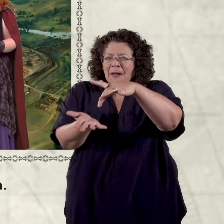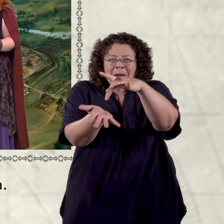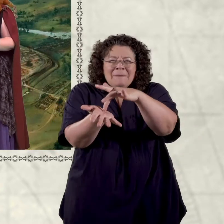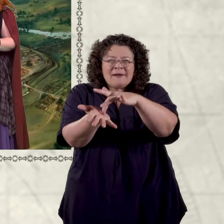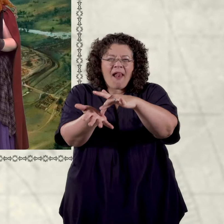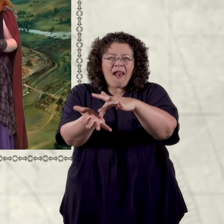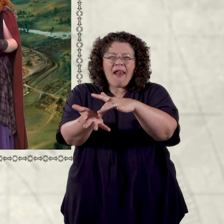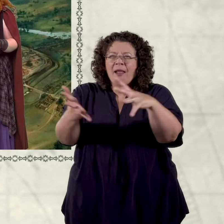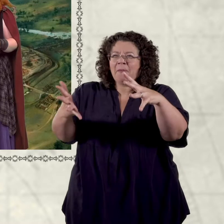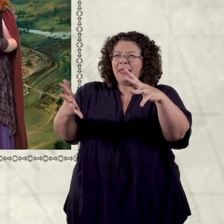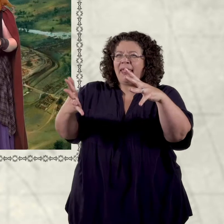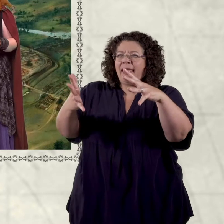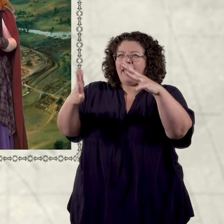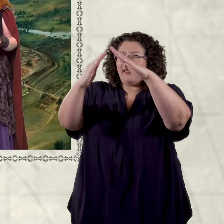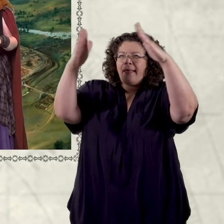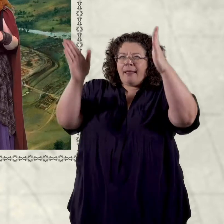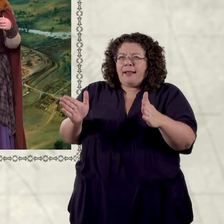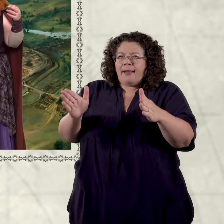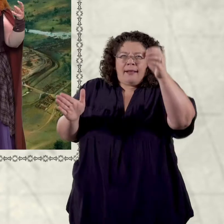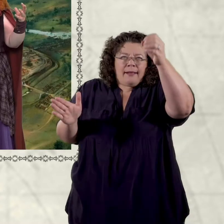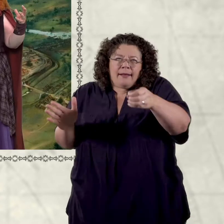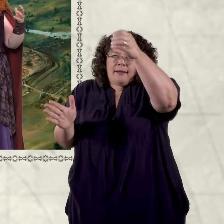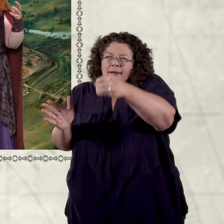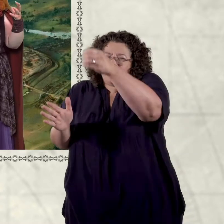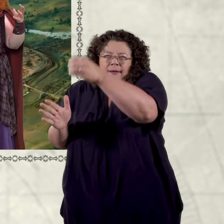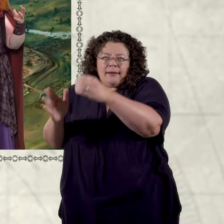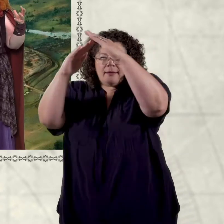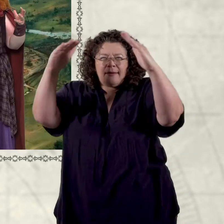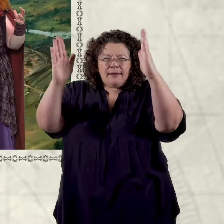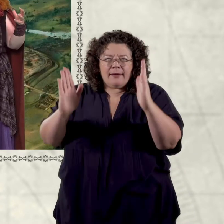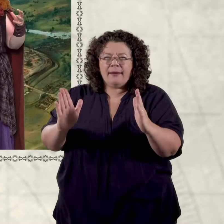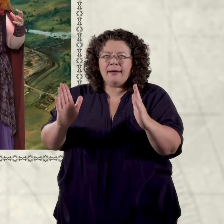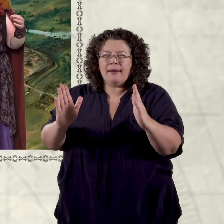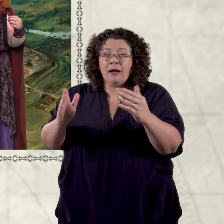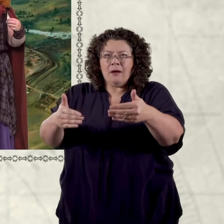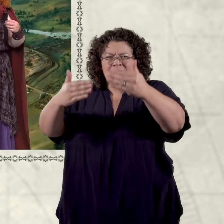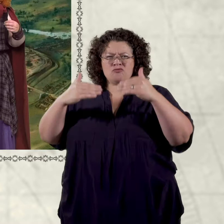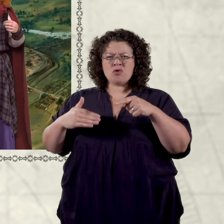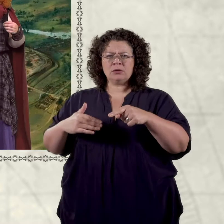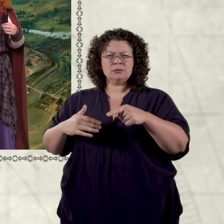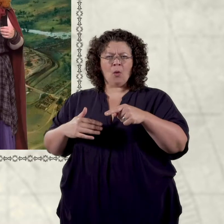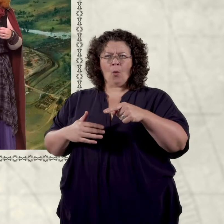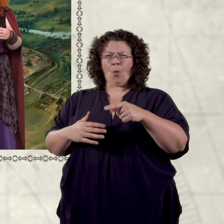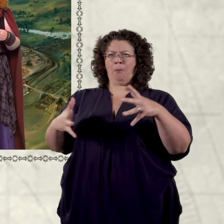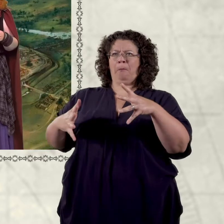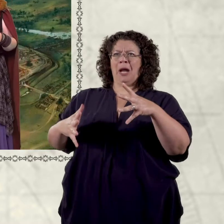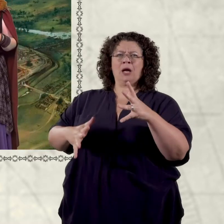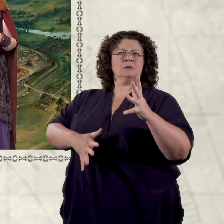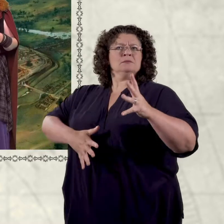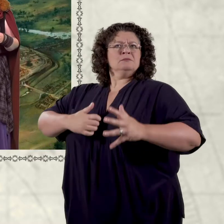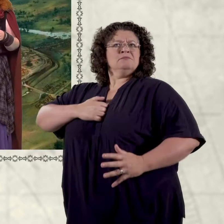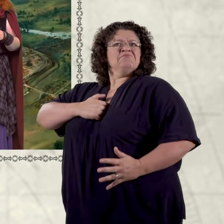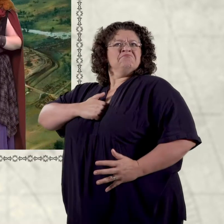And in the middle of a city, there was a grand temple. And in front of the temple